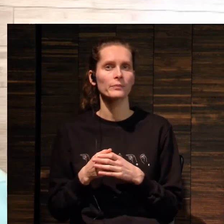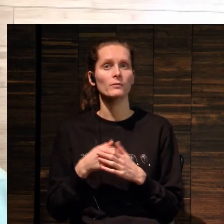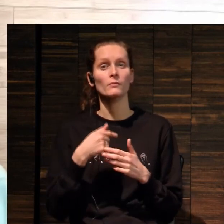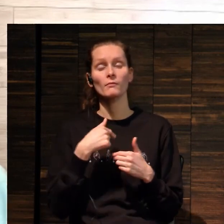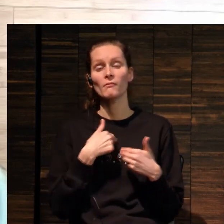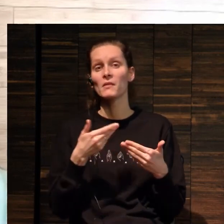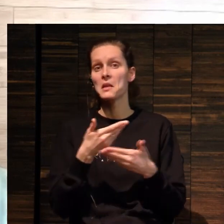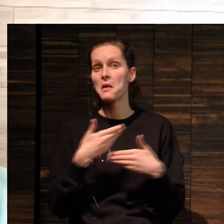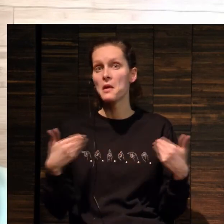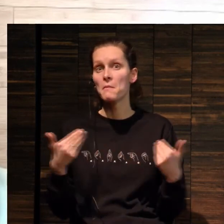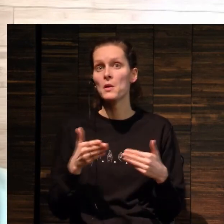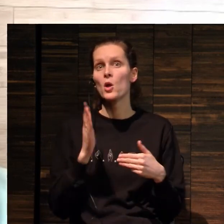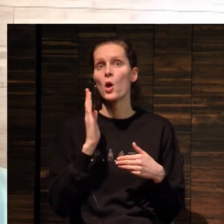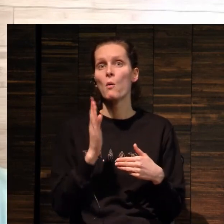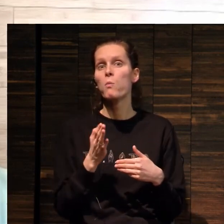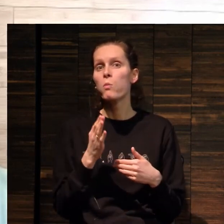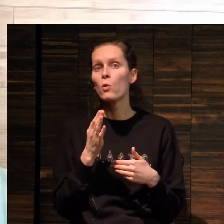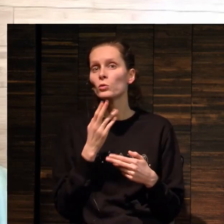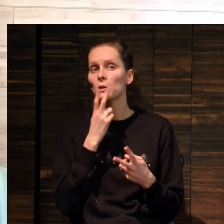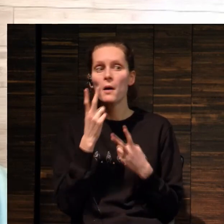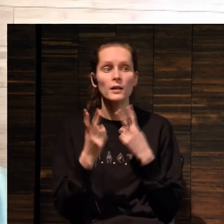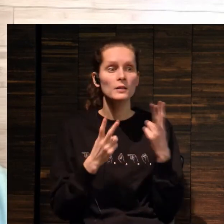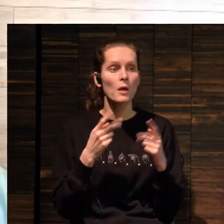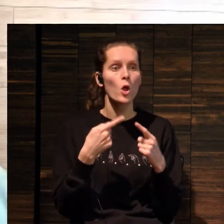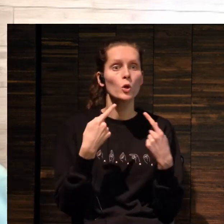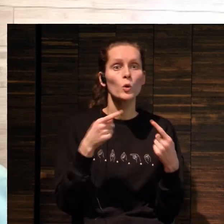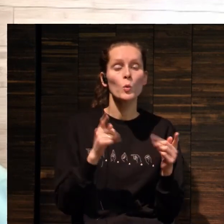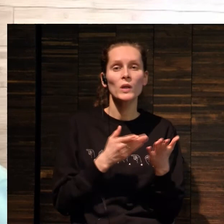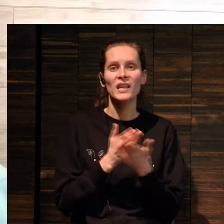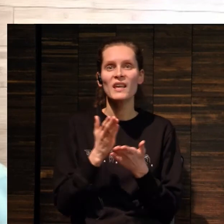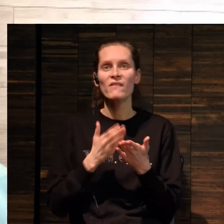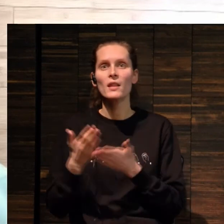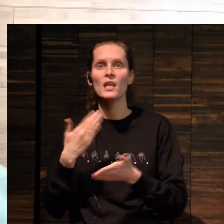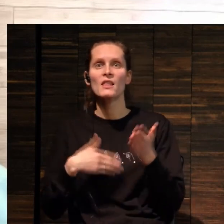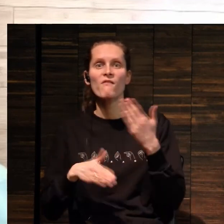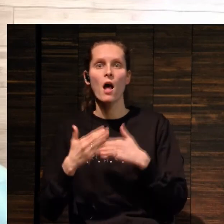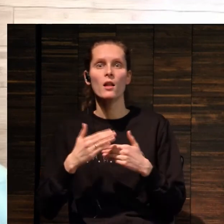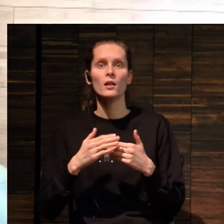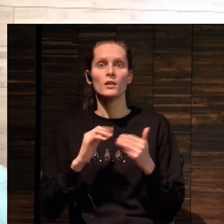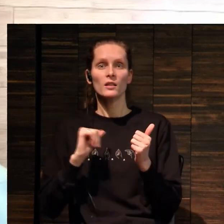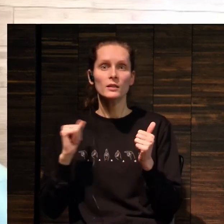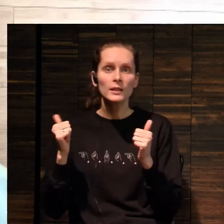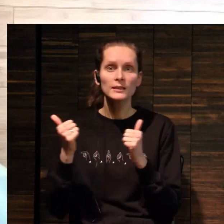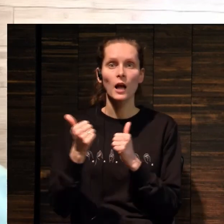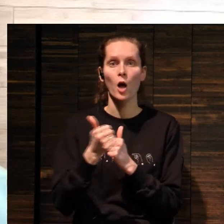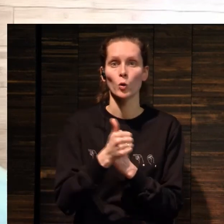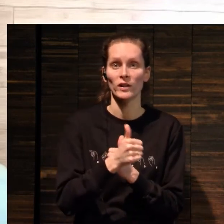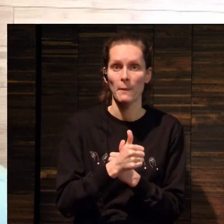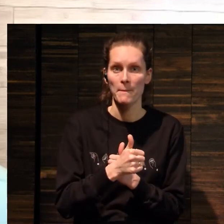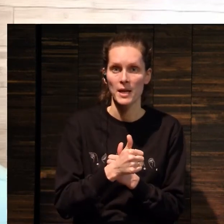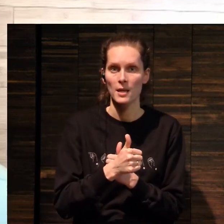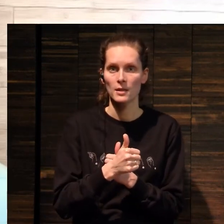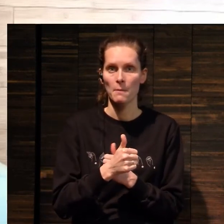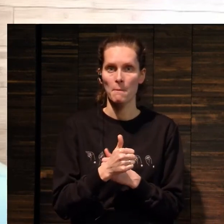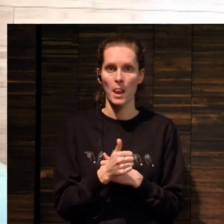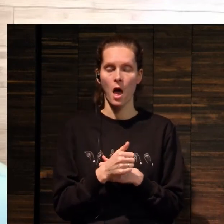out, then these sites are going to be obsolete. So that's why you need some automated system as a safety